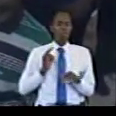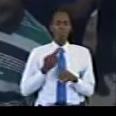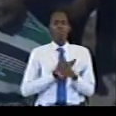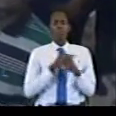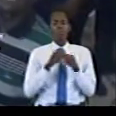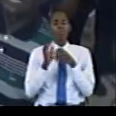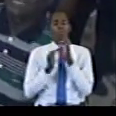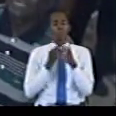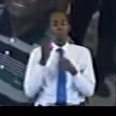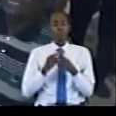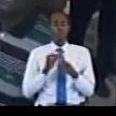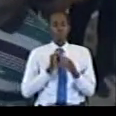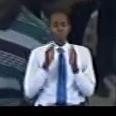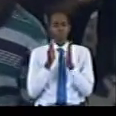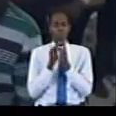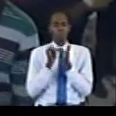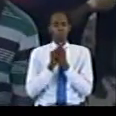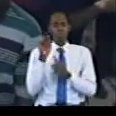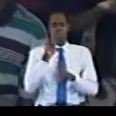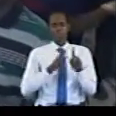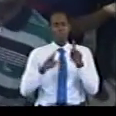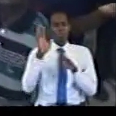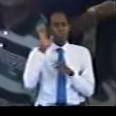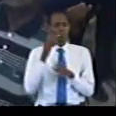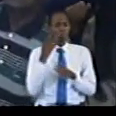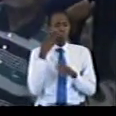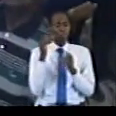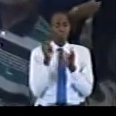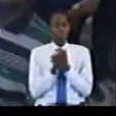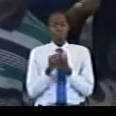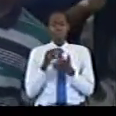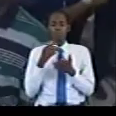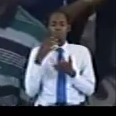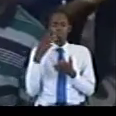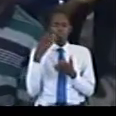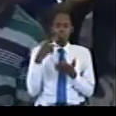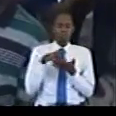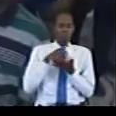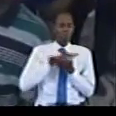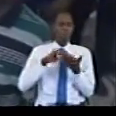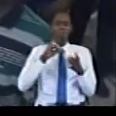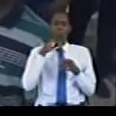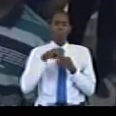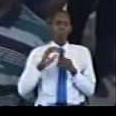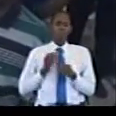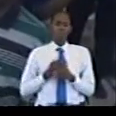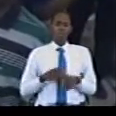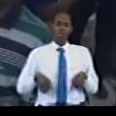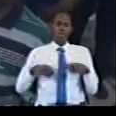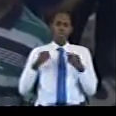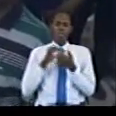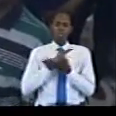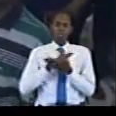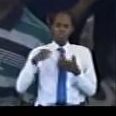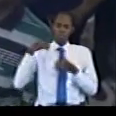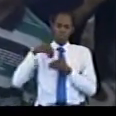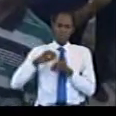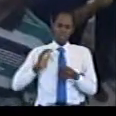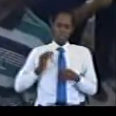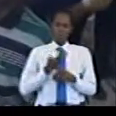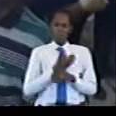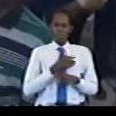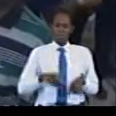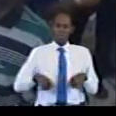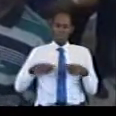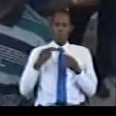pray, Lord, that people will see that purity is in our life, sanctification in our lives, holiness in our lives, and